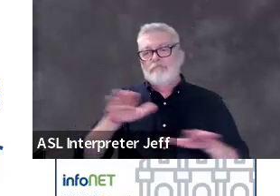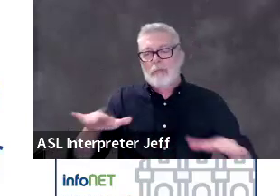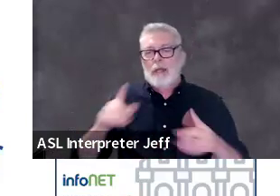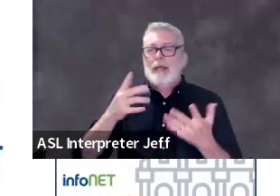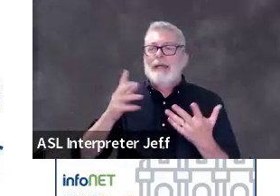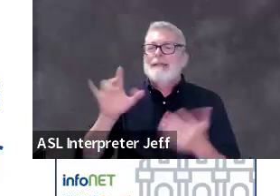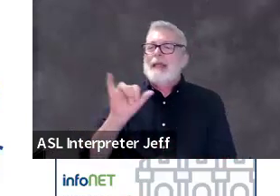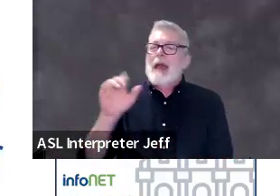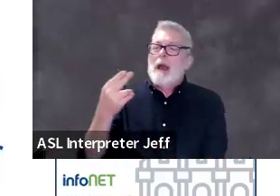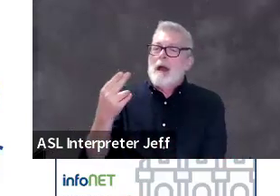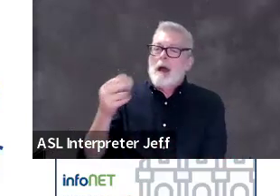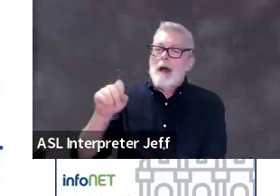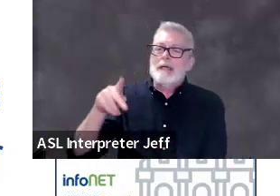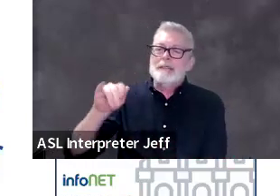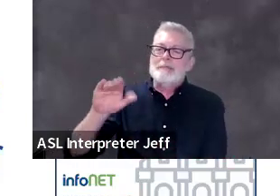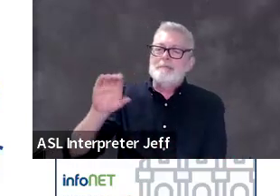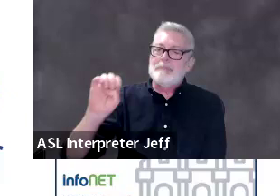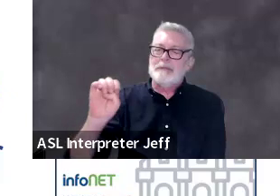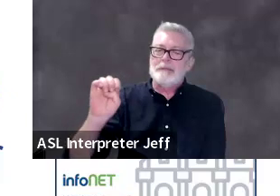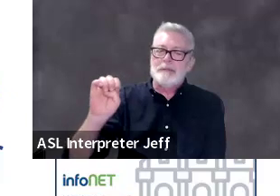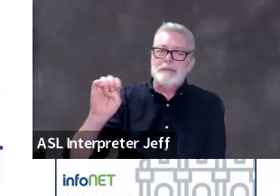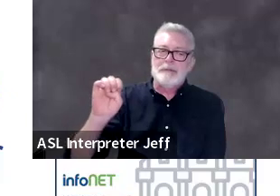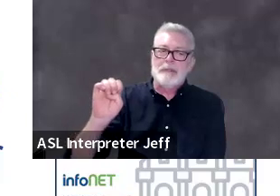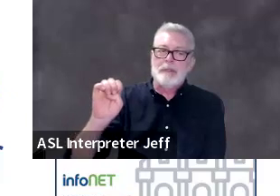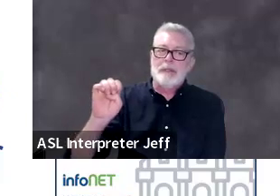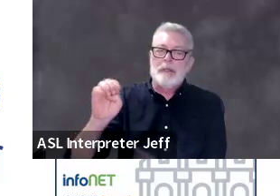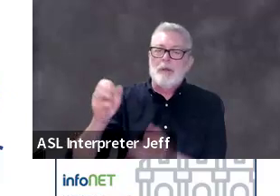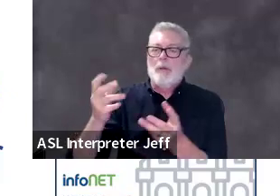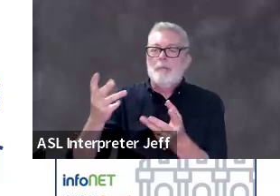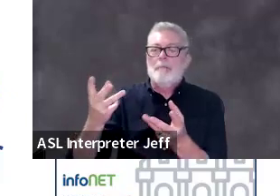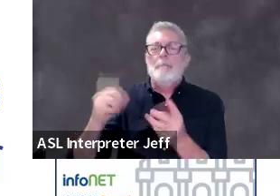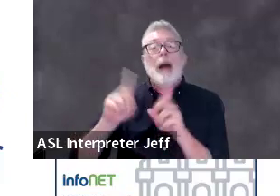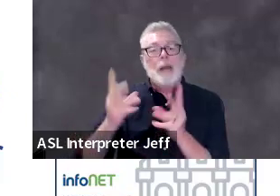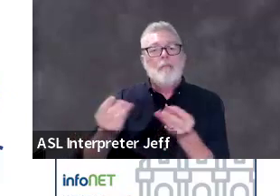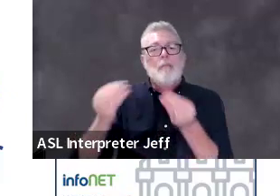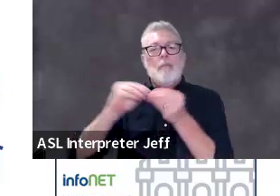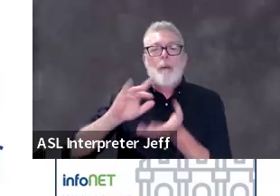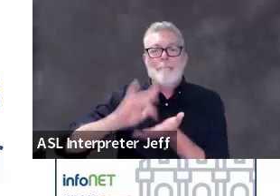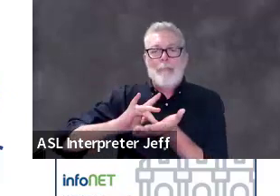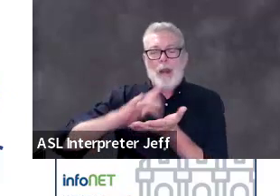hospice with a lot more medical components to it.